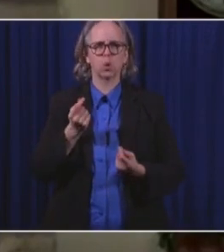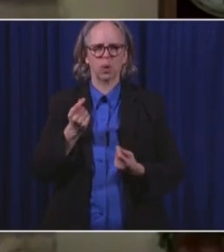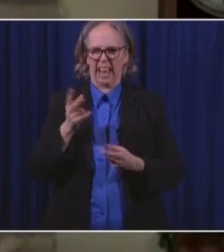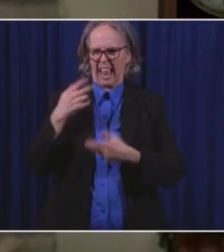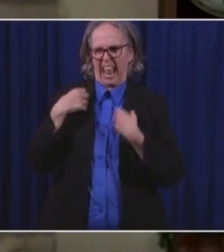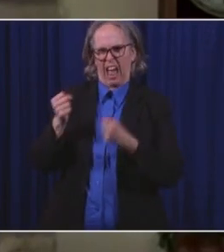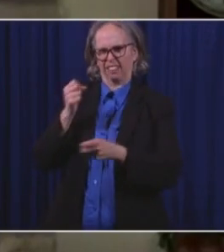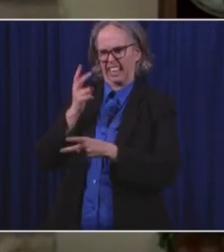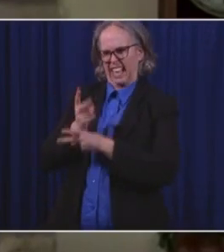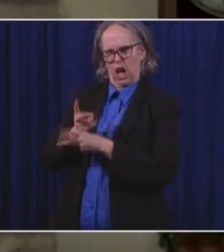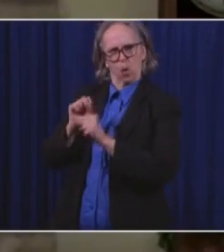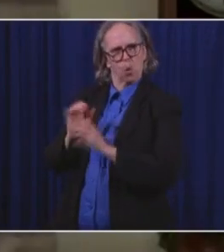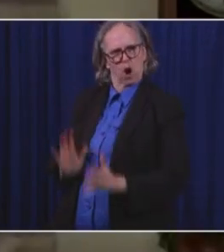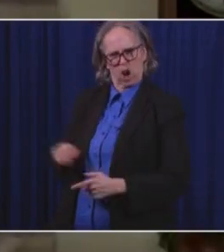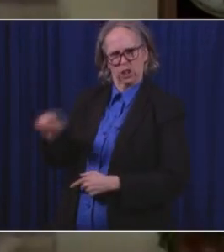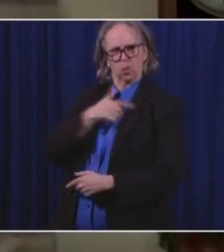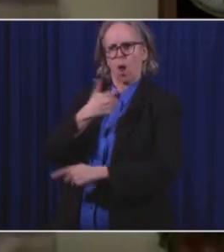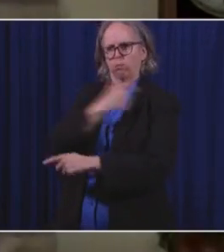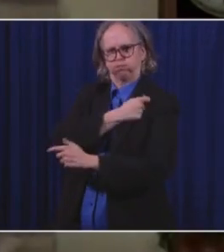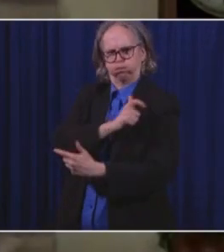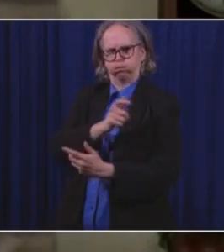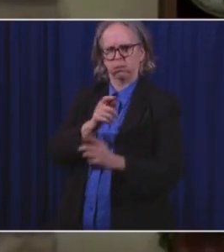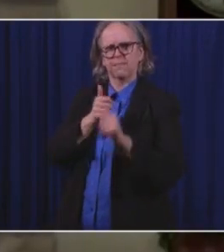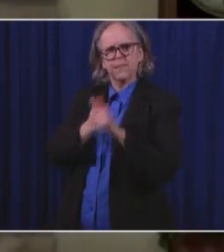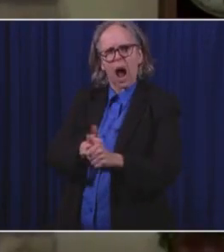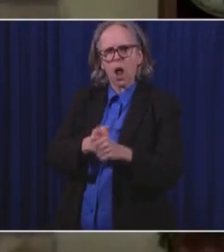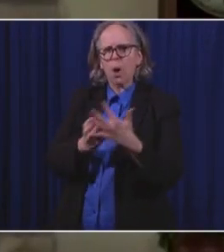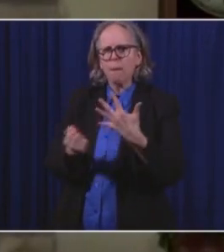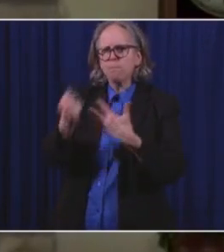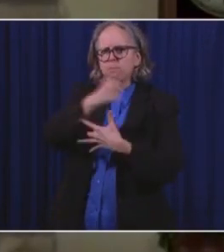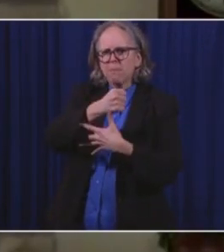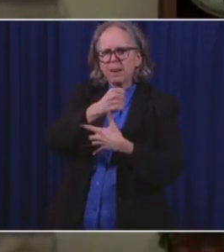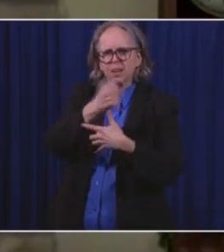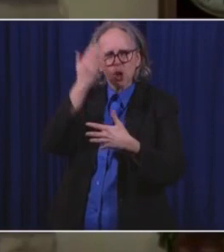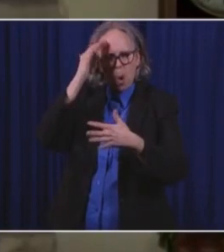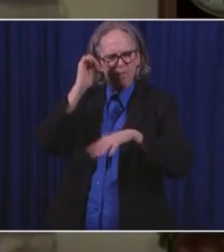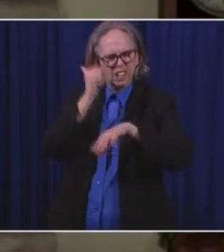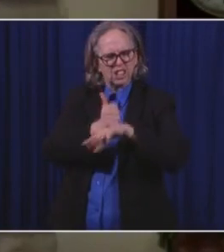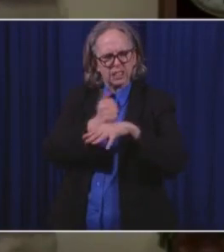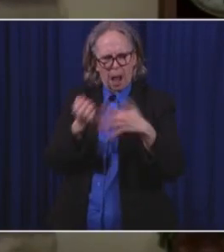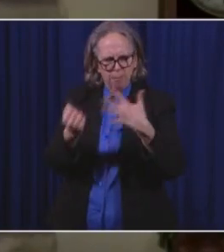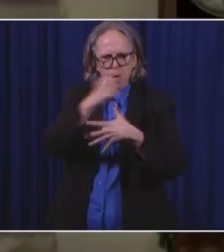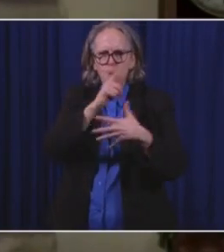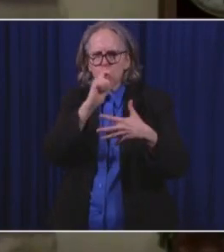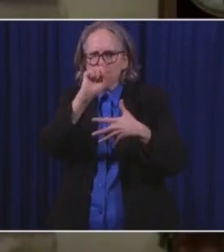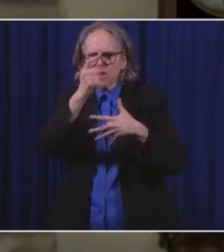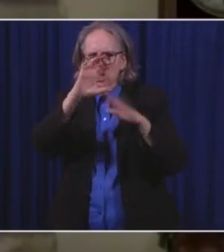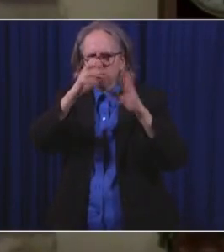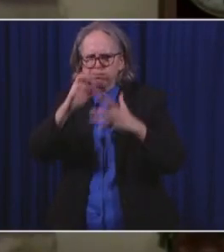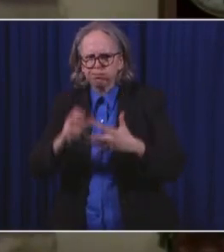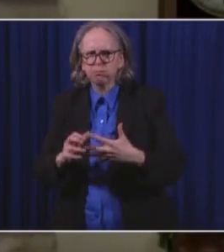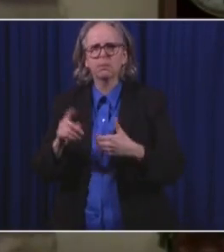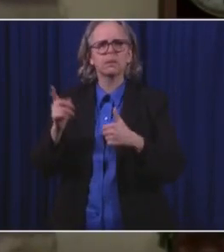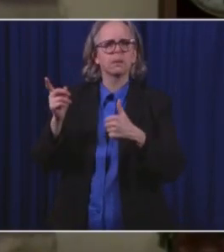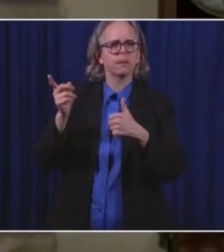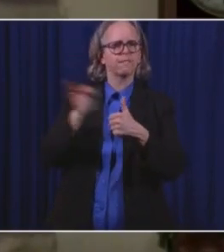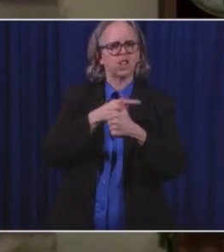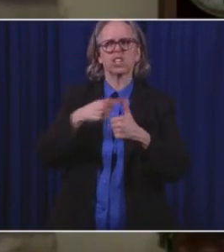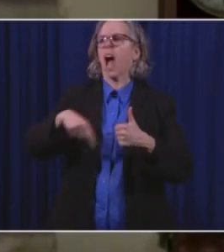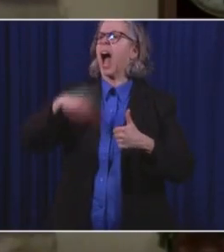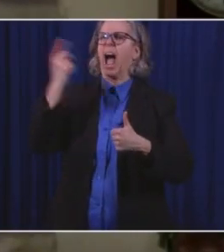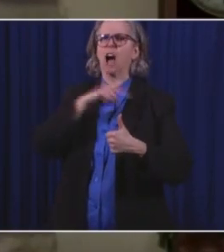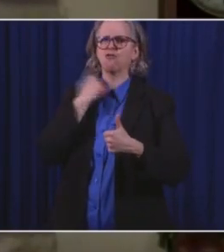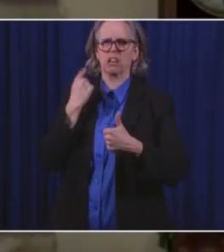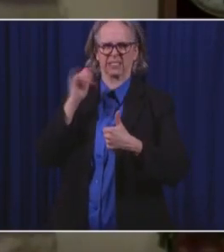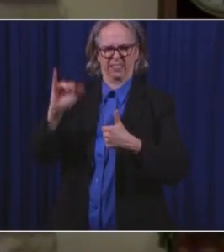of priority, which is those who are who are most at risk. As far as the long-term